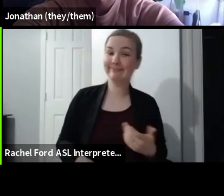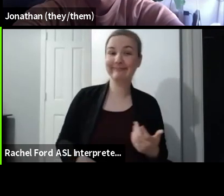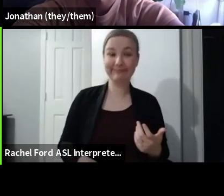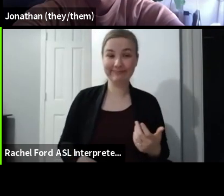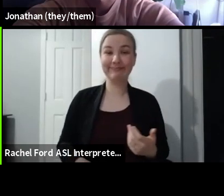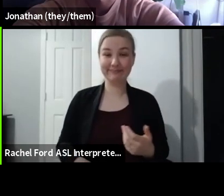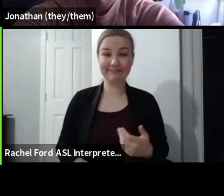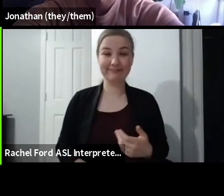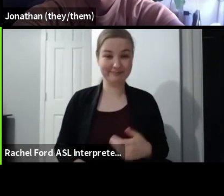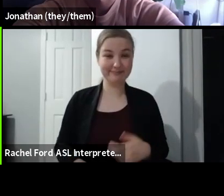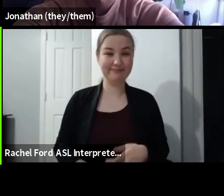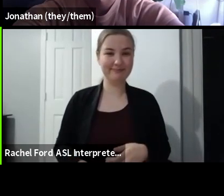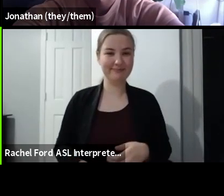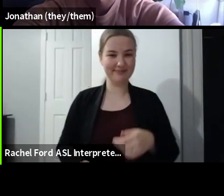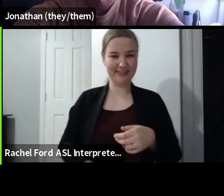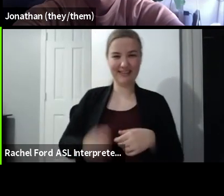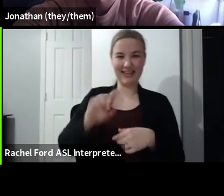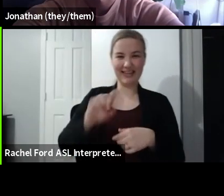Are you checking TikTok?